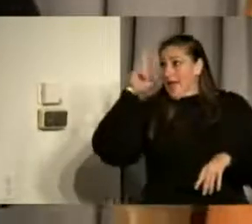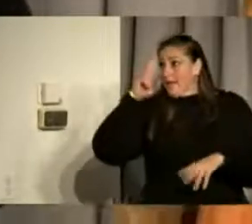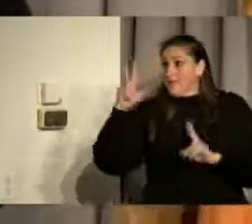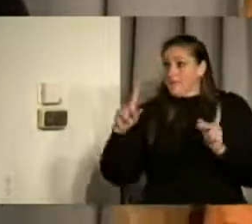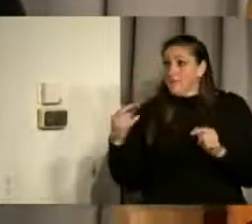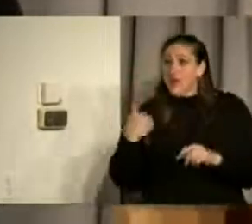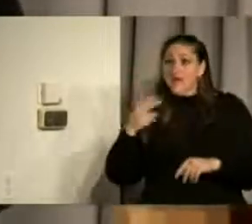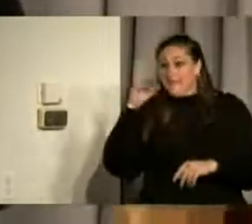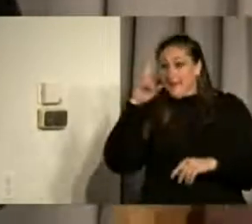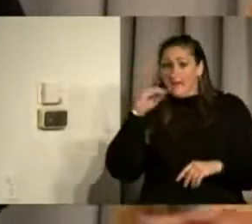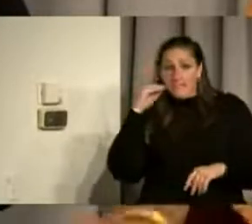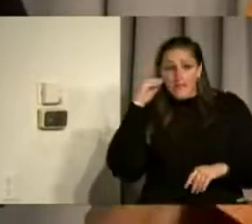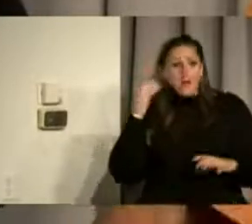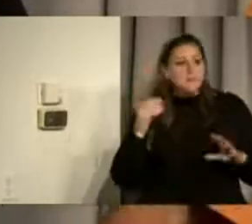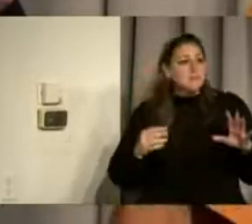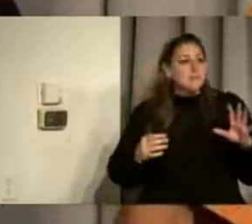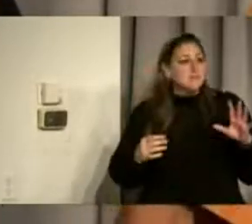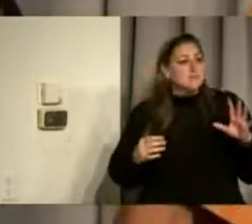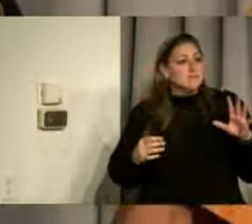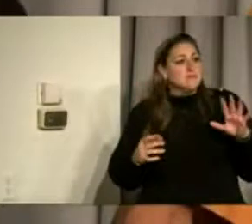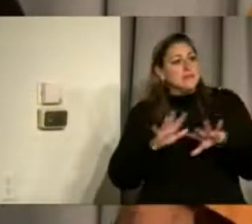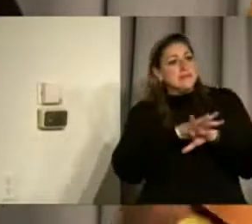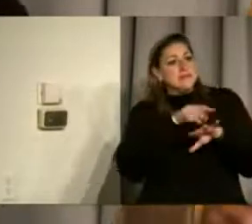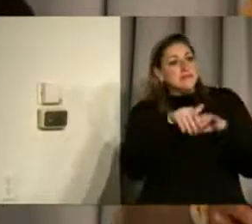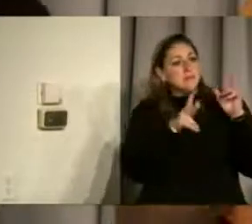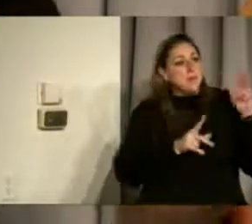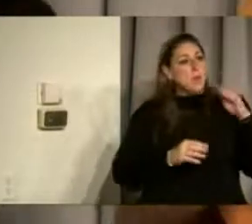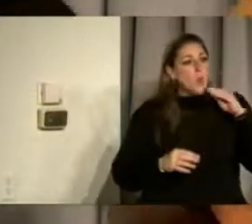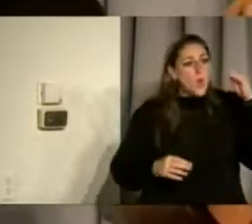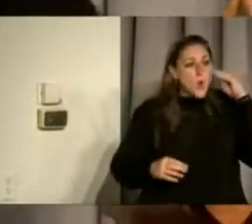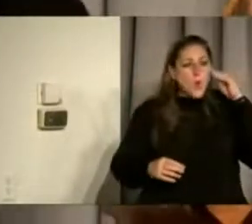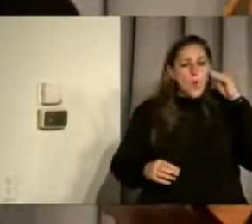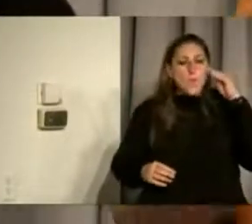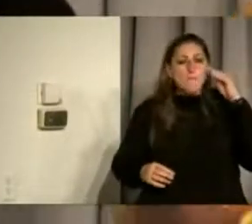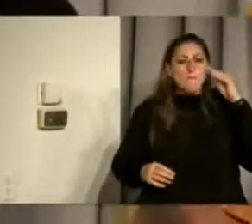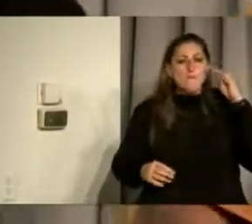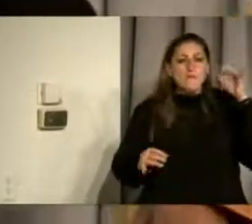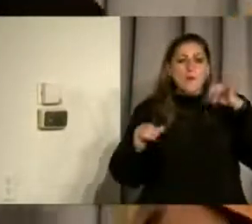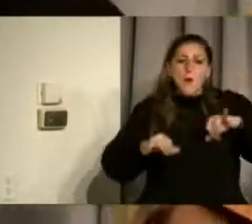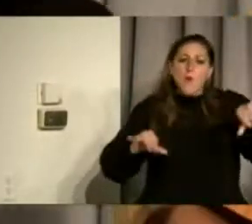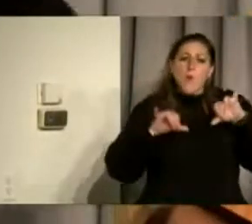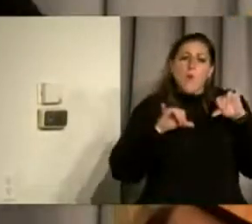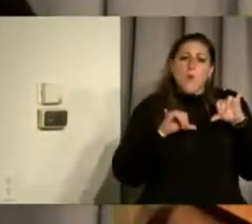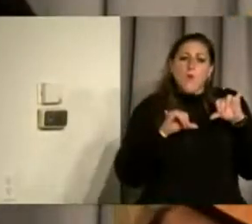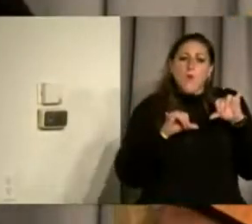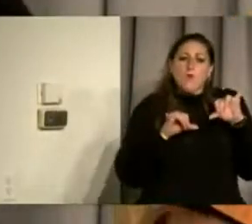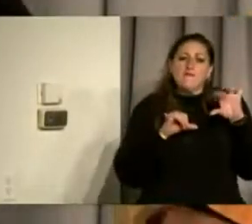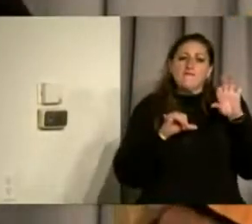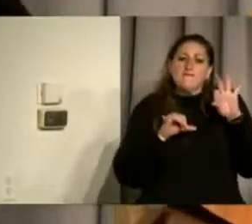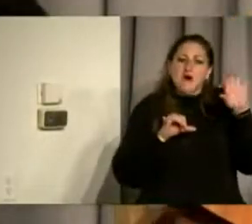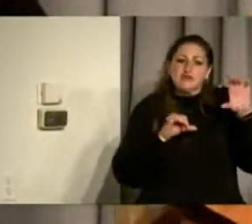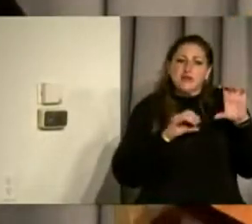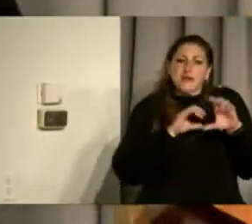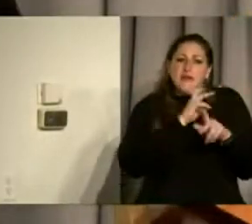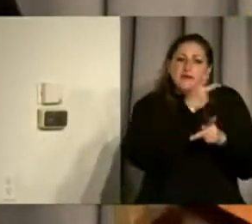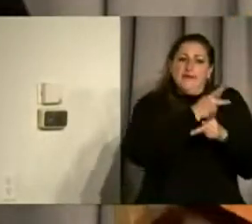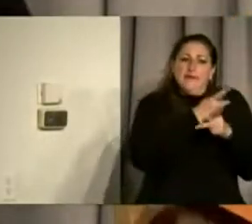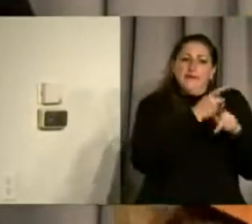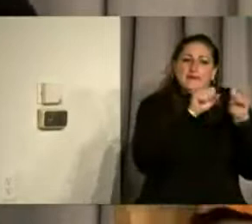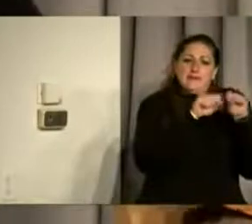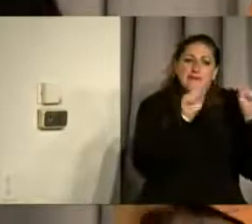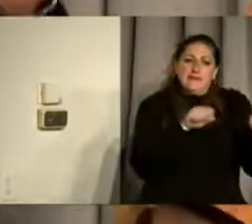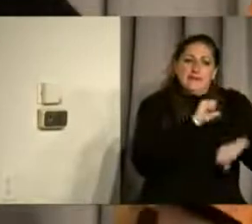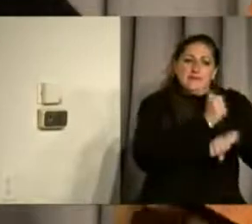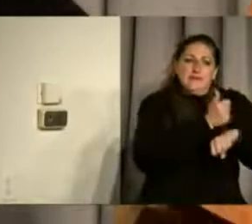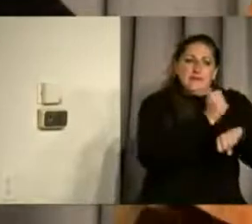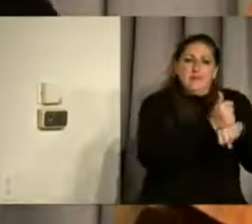the Indigenous people should have homes too. Our own foster care system set up. But